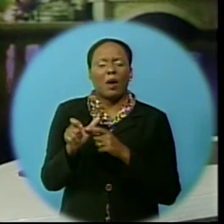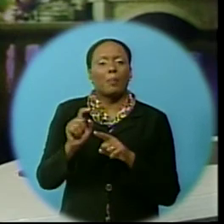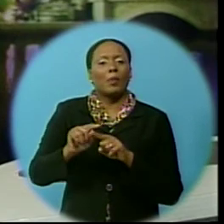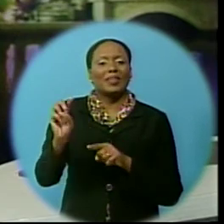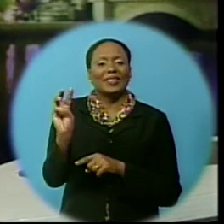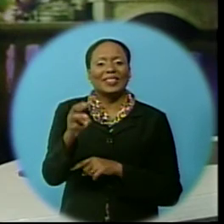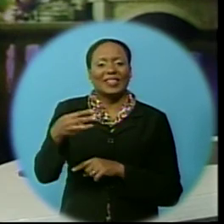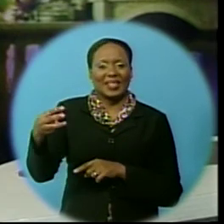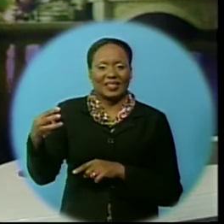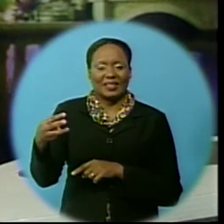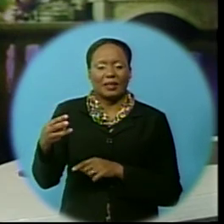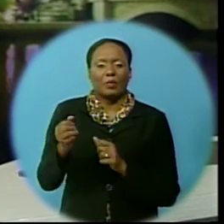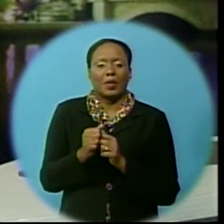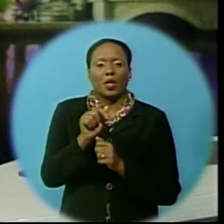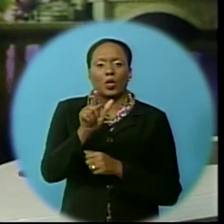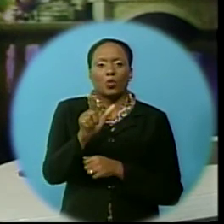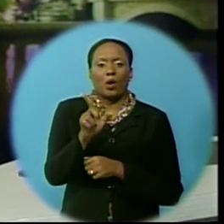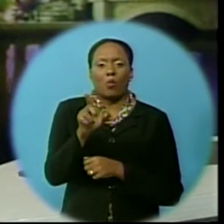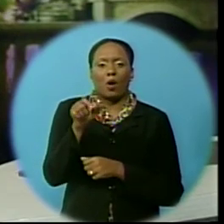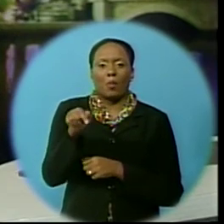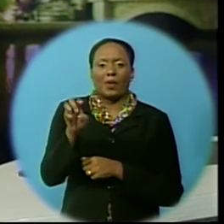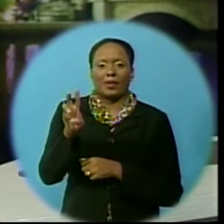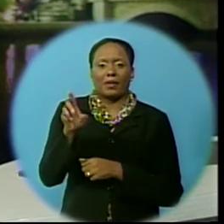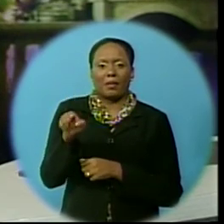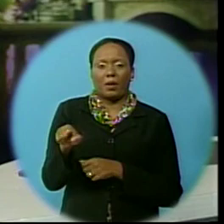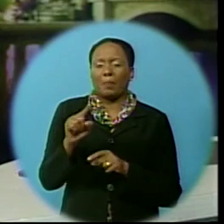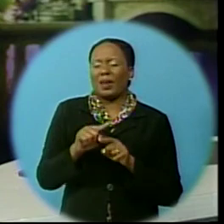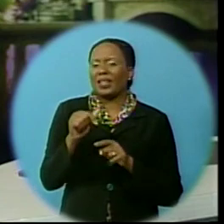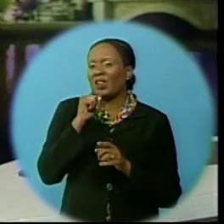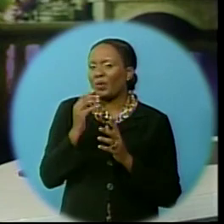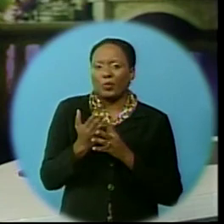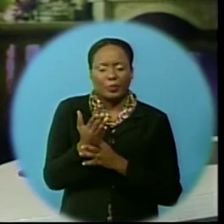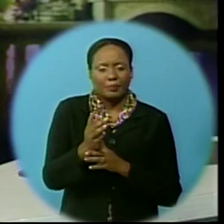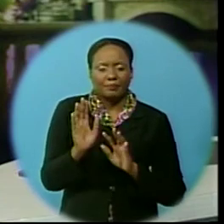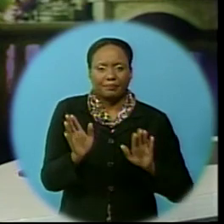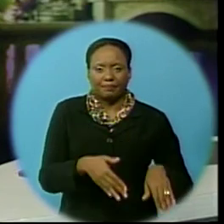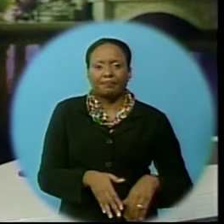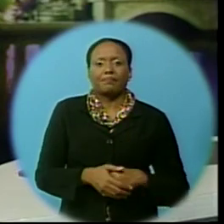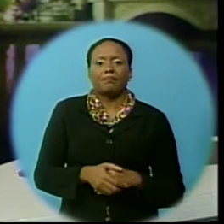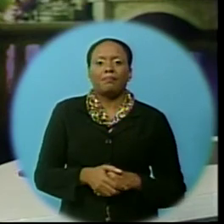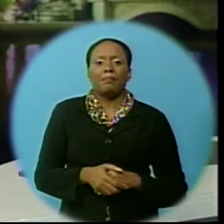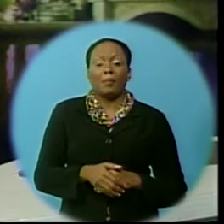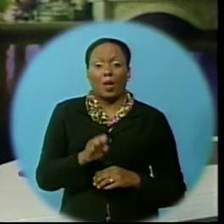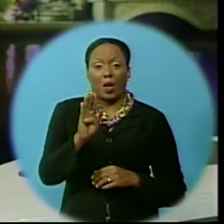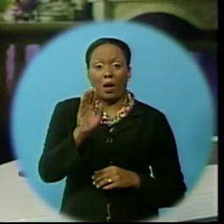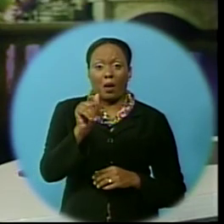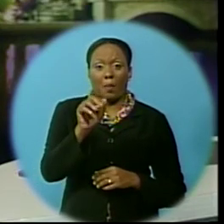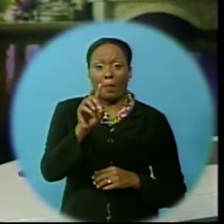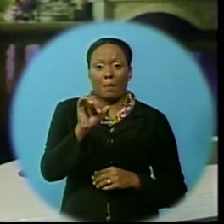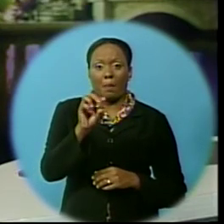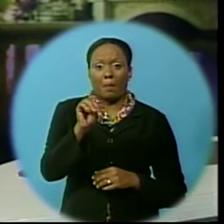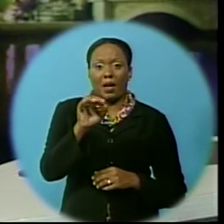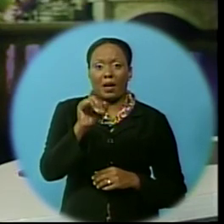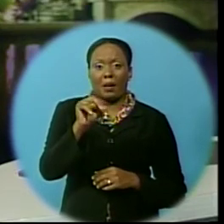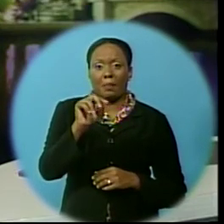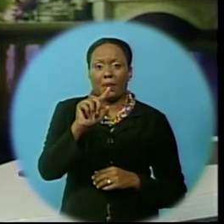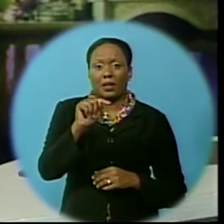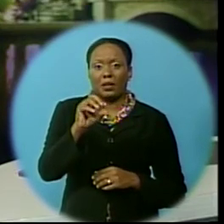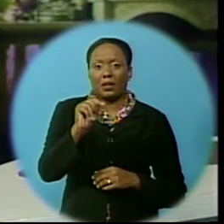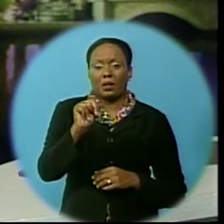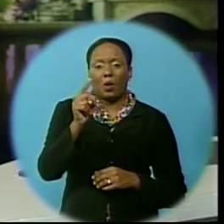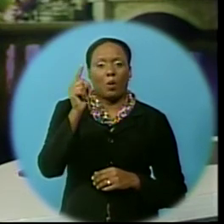in 21.61 and didn't advance. In badminton, Andrea Padmore is into the quarterfinals of the men's